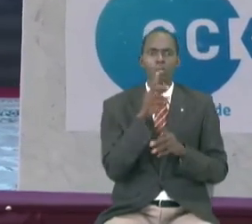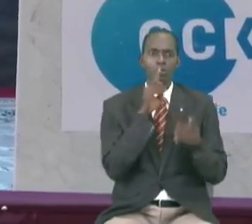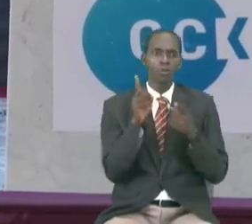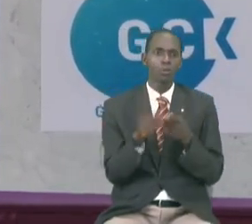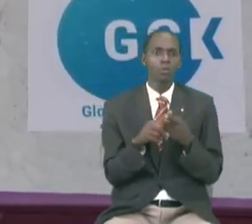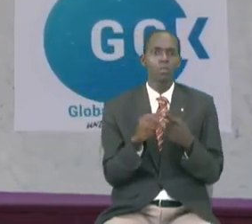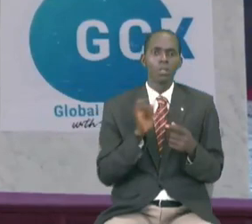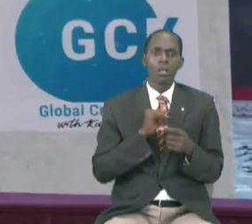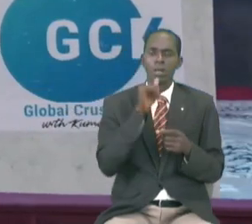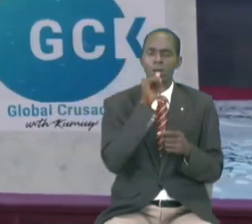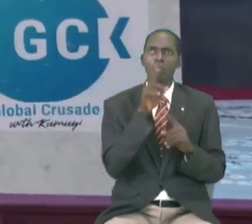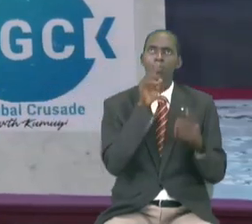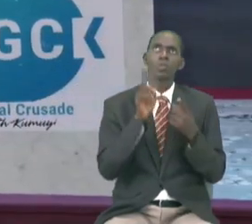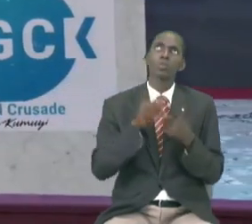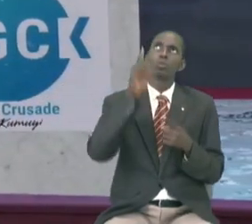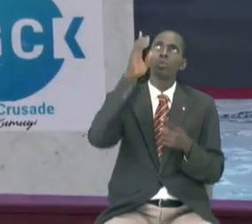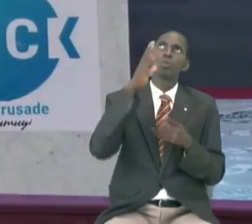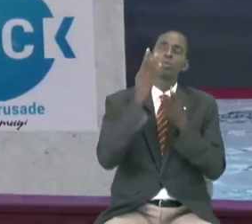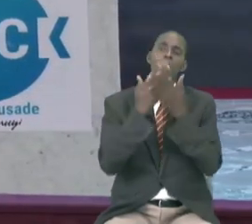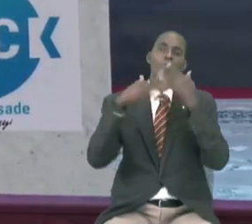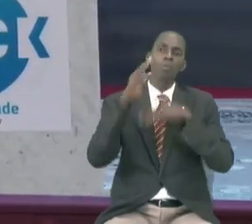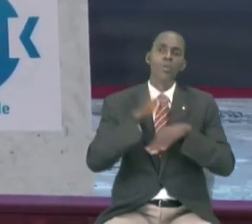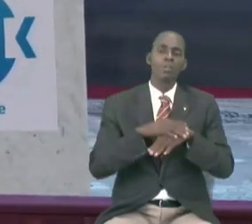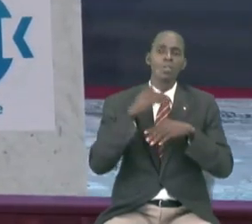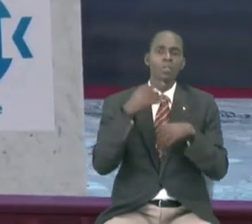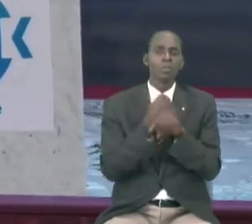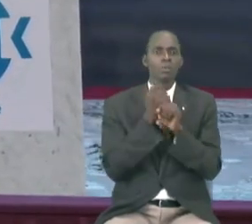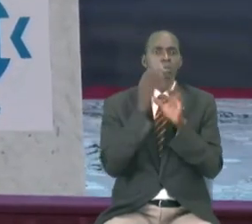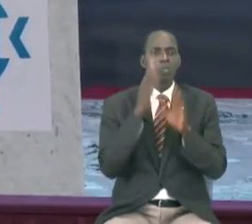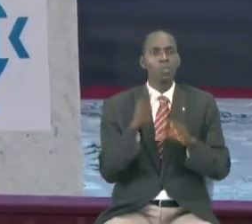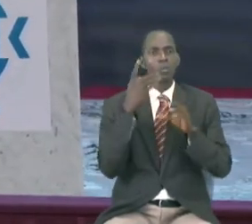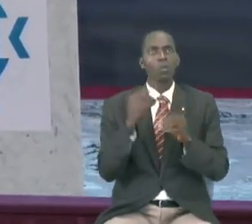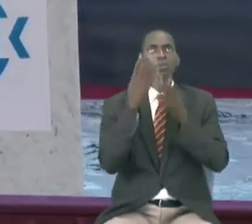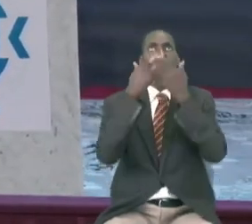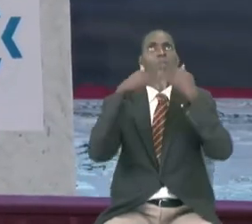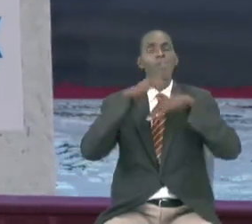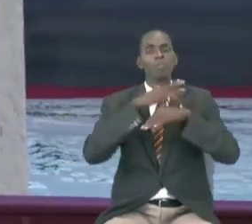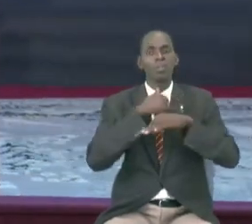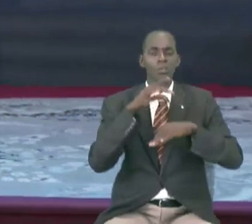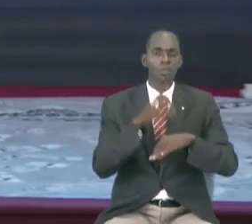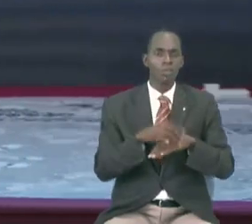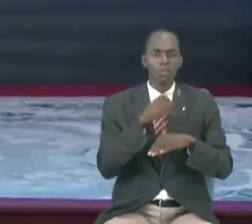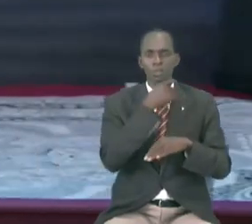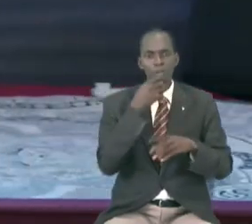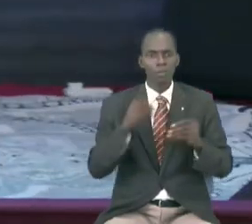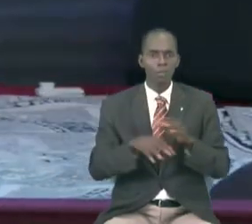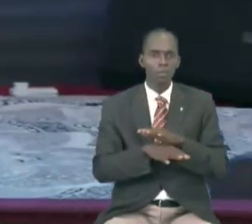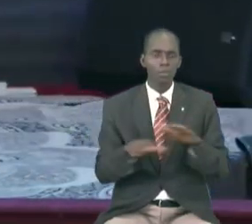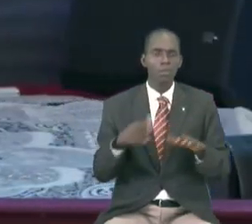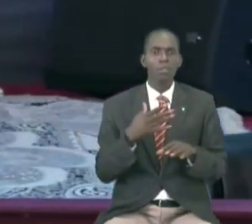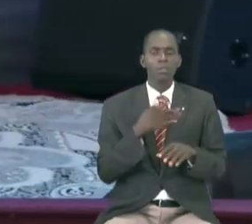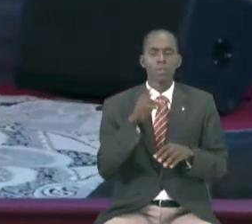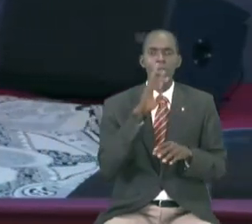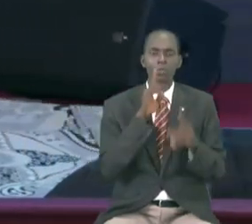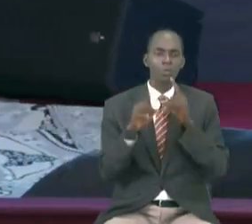You're talking to a God that has the destiny of your life in his hand. I'm angry. I do well to be